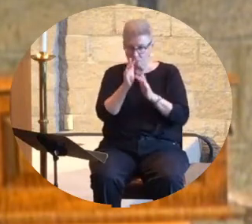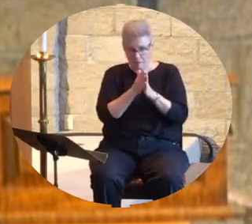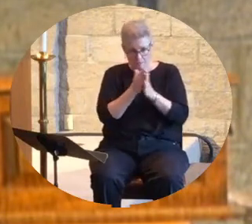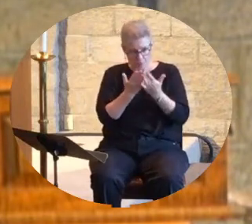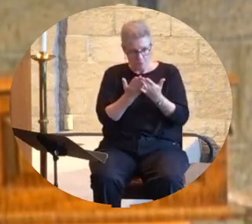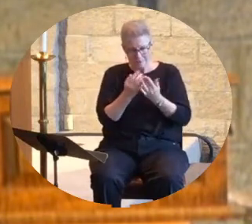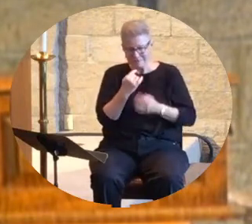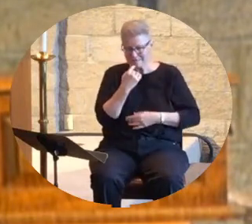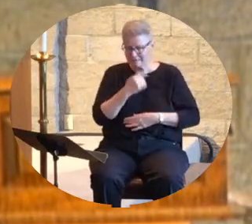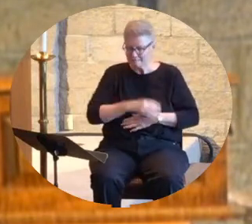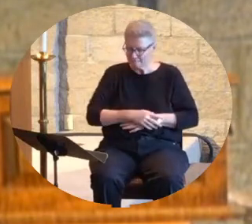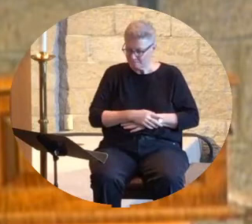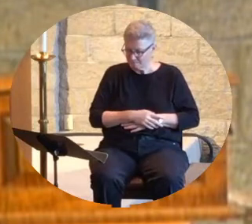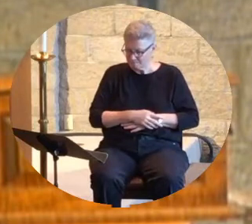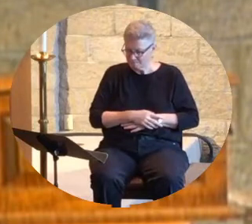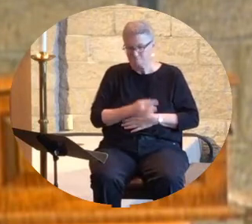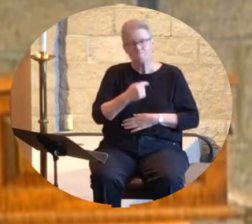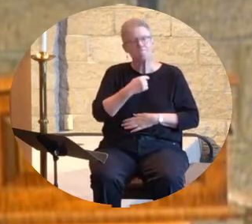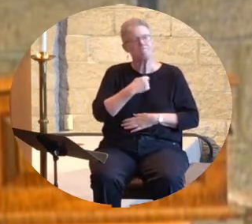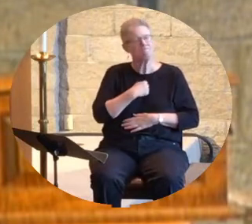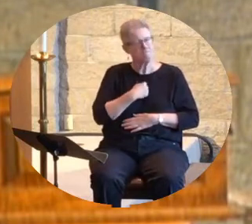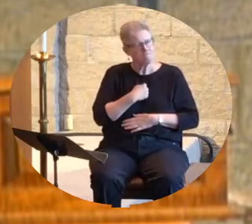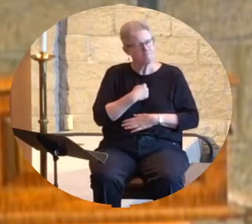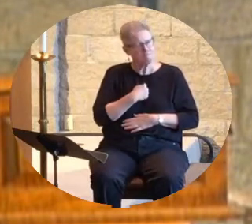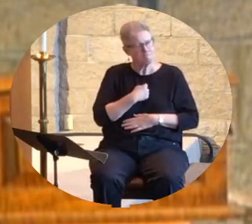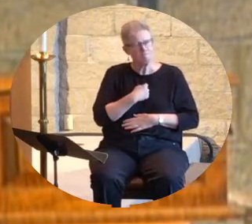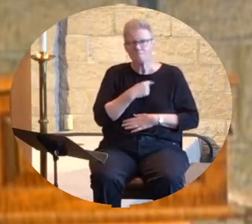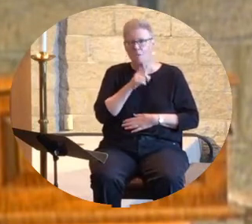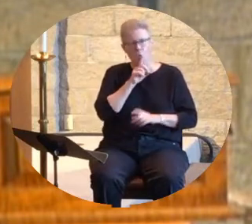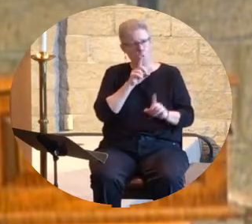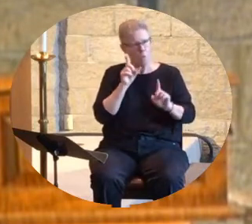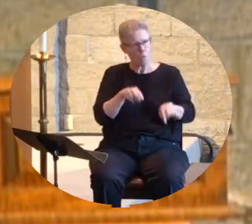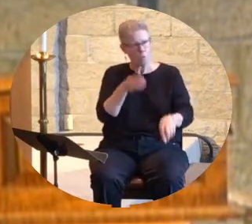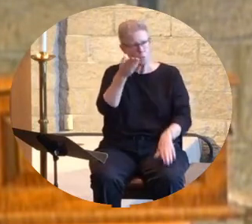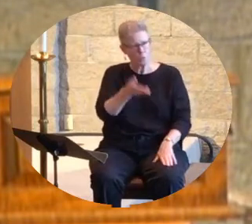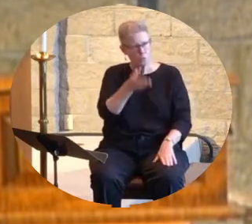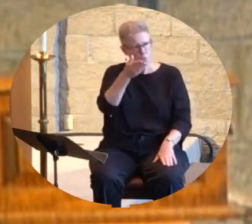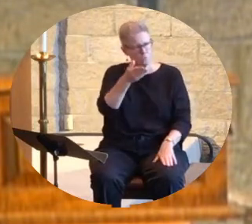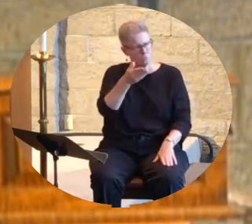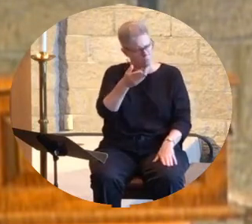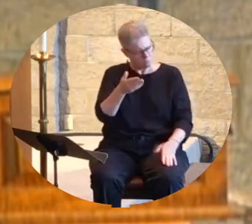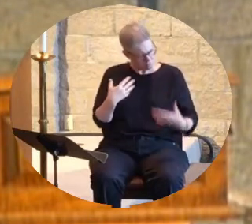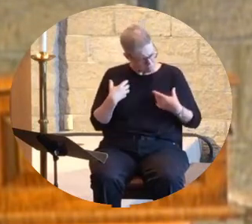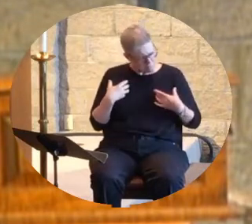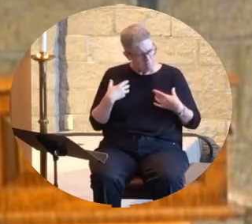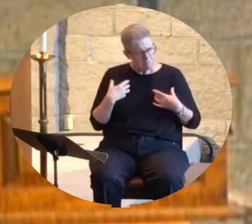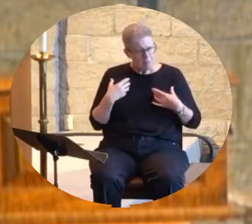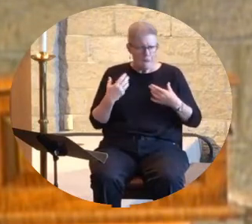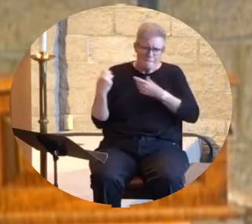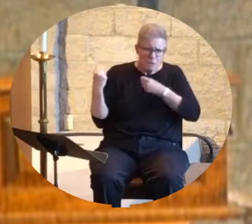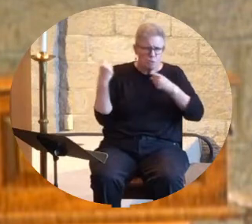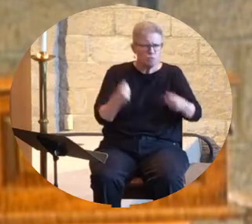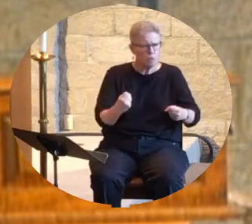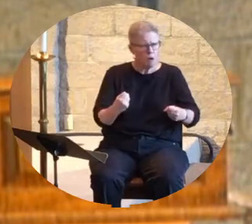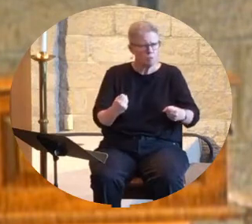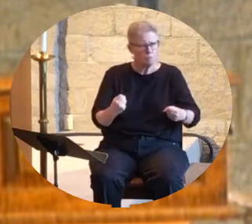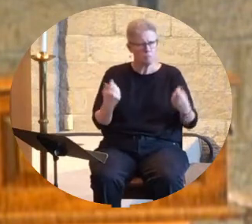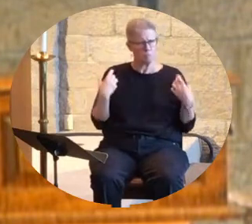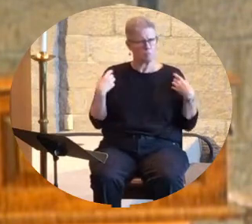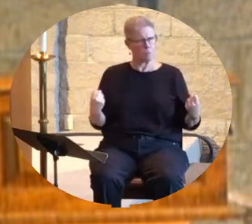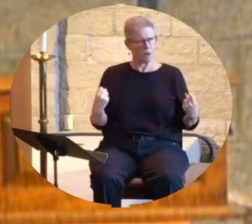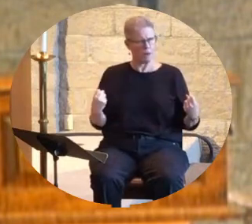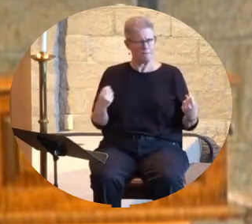I hereby command you, be strong and courageous. Do not be frightened